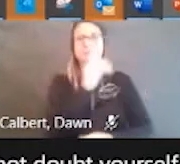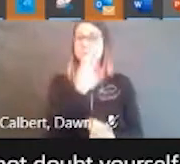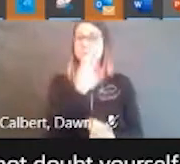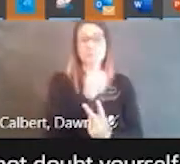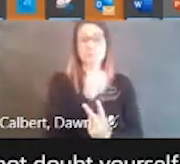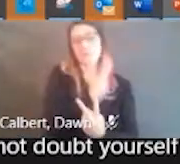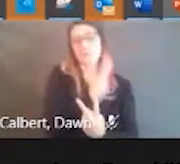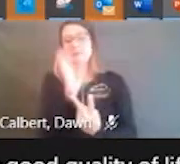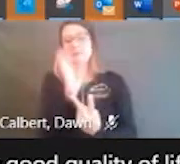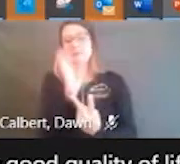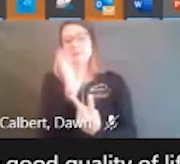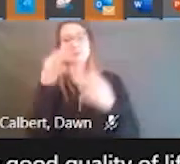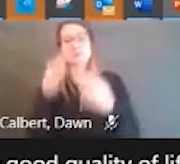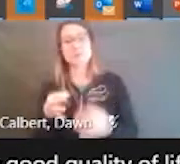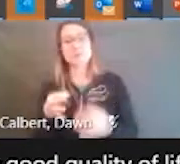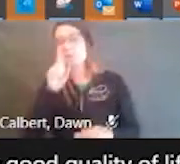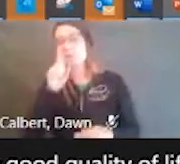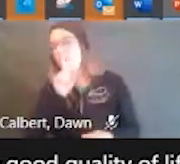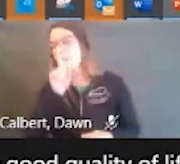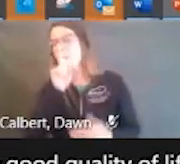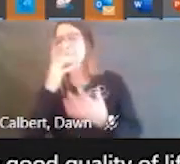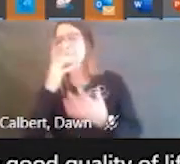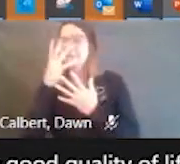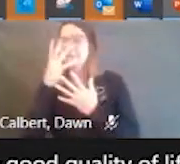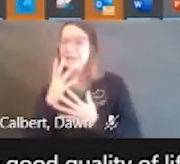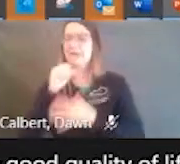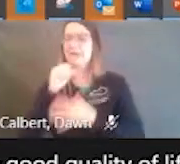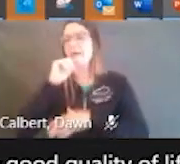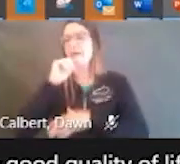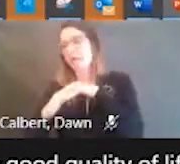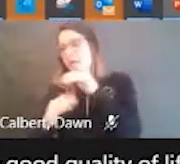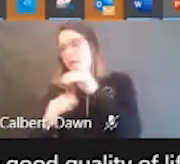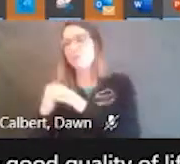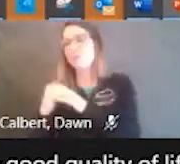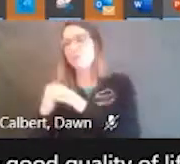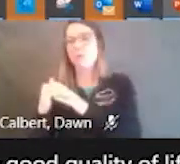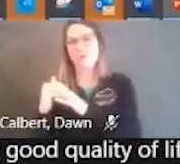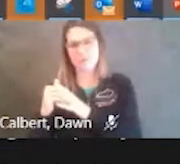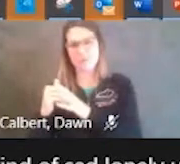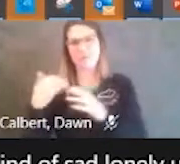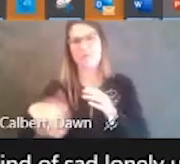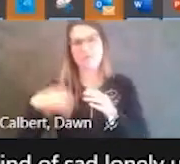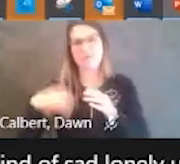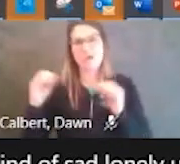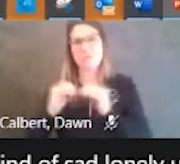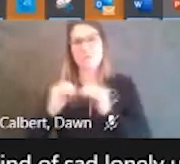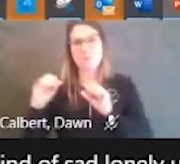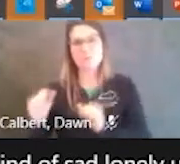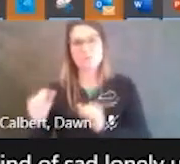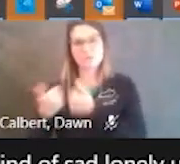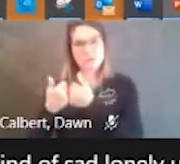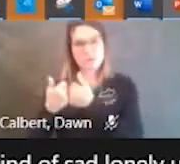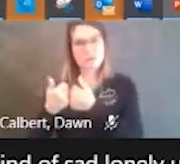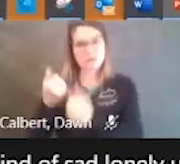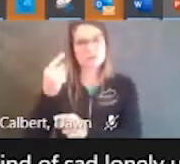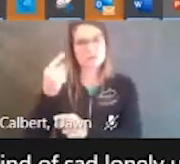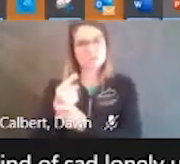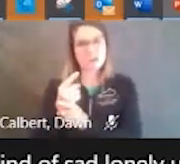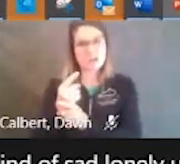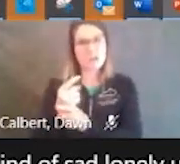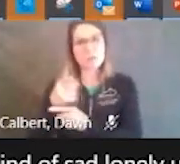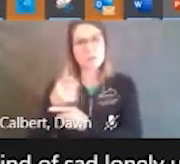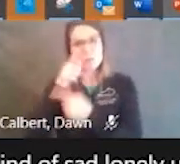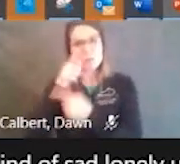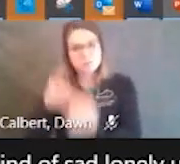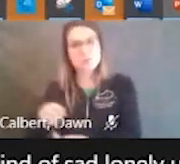of sad, lonely, uncomfortable? Those things are going to be harder for you to. You're going to struggle